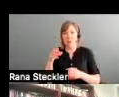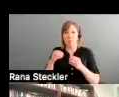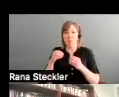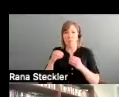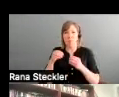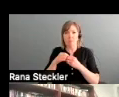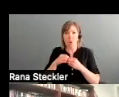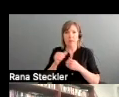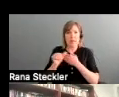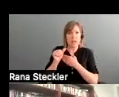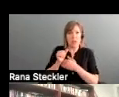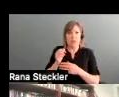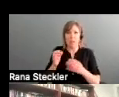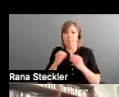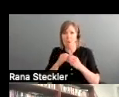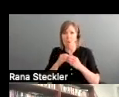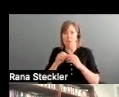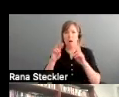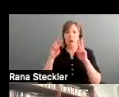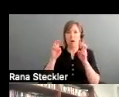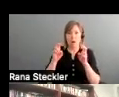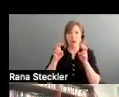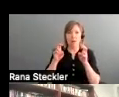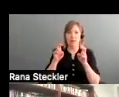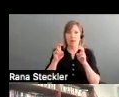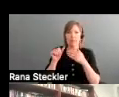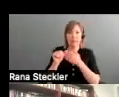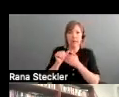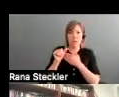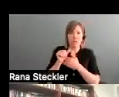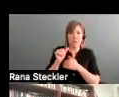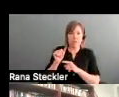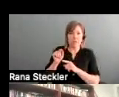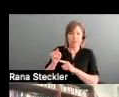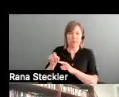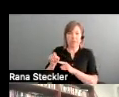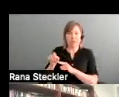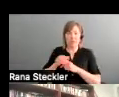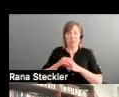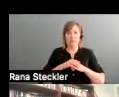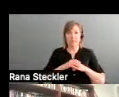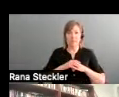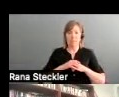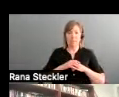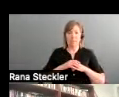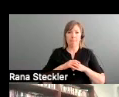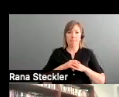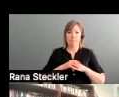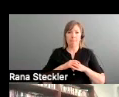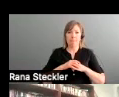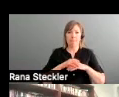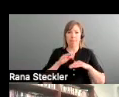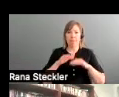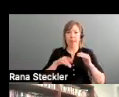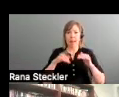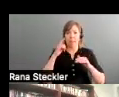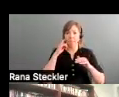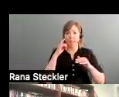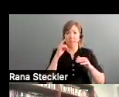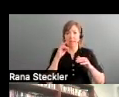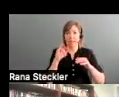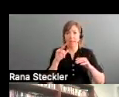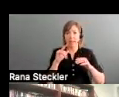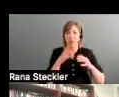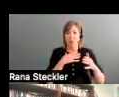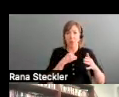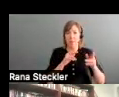depraved, more dangerous, and more quote unquote vicious, which was a term that was often used in the 19th century, than mentally